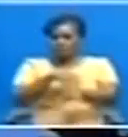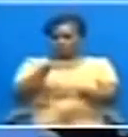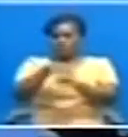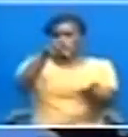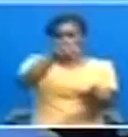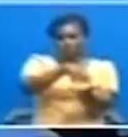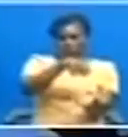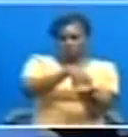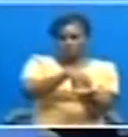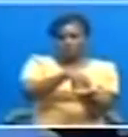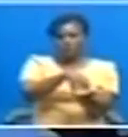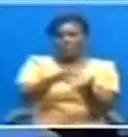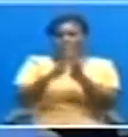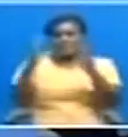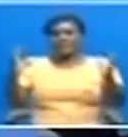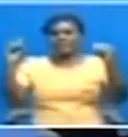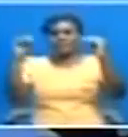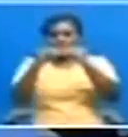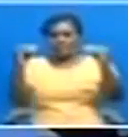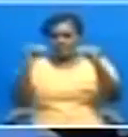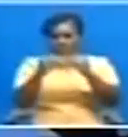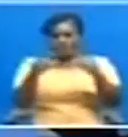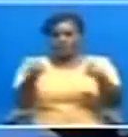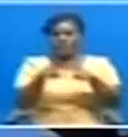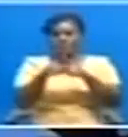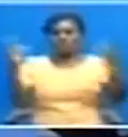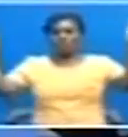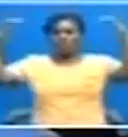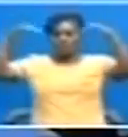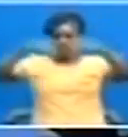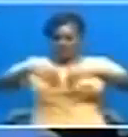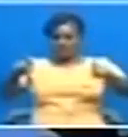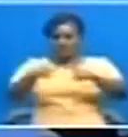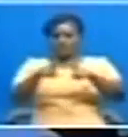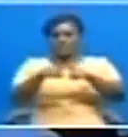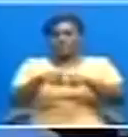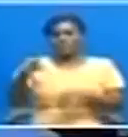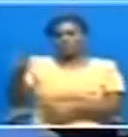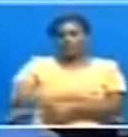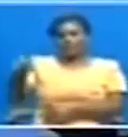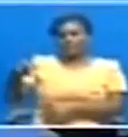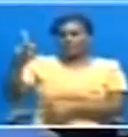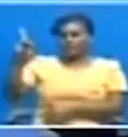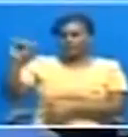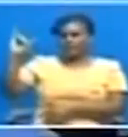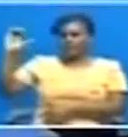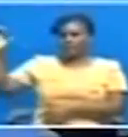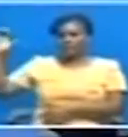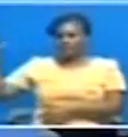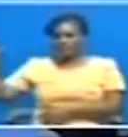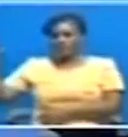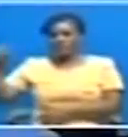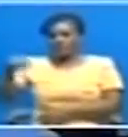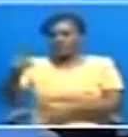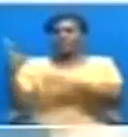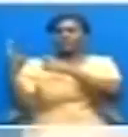positioning itself as a major meeting, incentives and conferencing as well as exhibition market. KICC was charged with steering